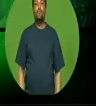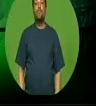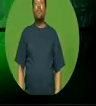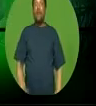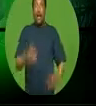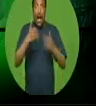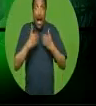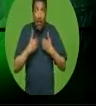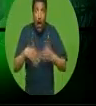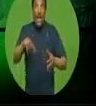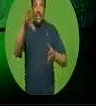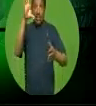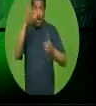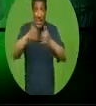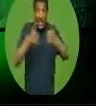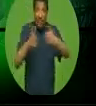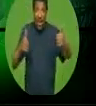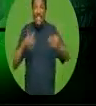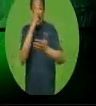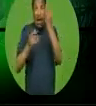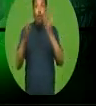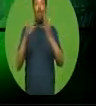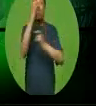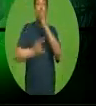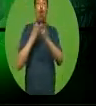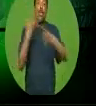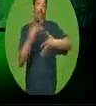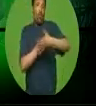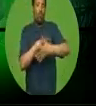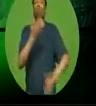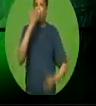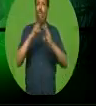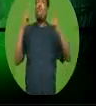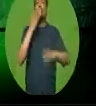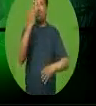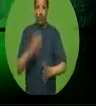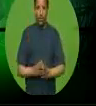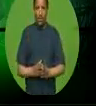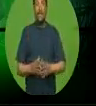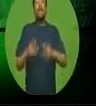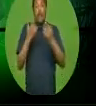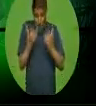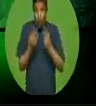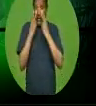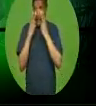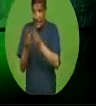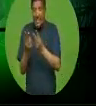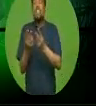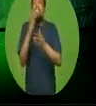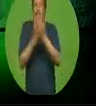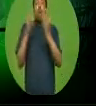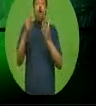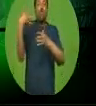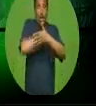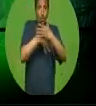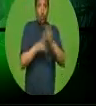Have you identified some of the modern inputs? Very good. Let's now see some of the inputs